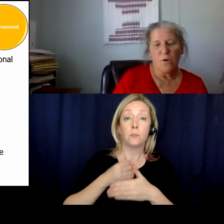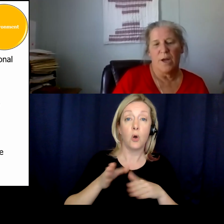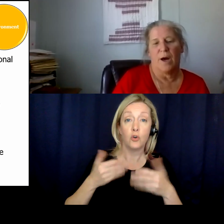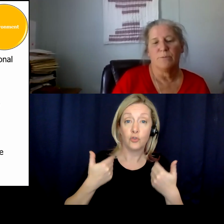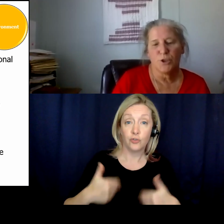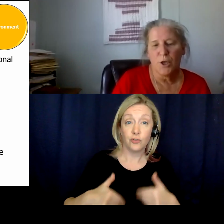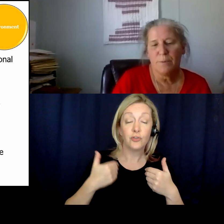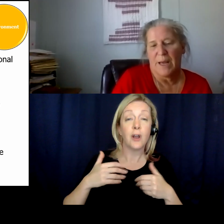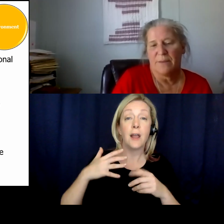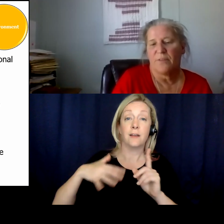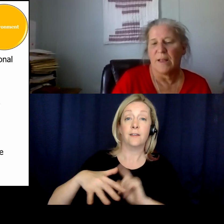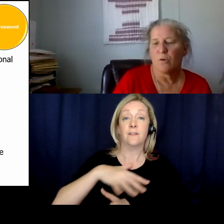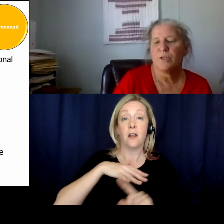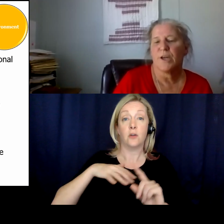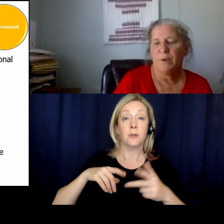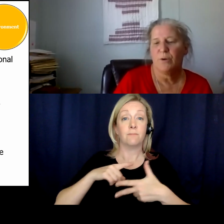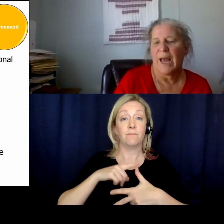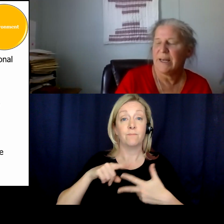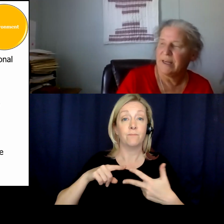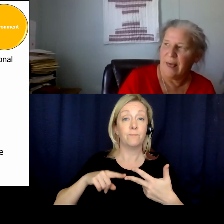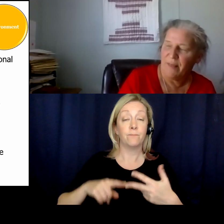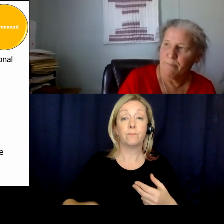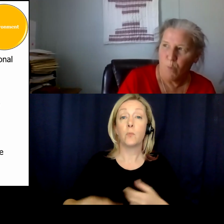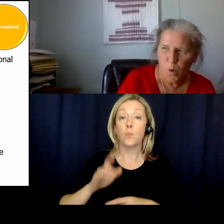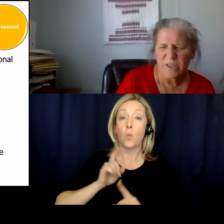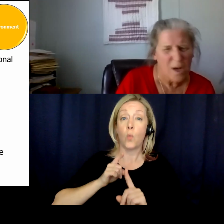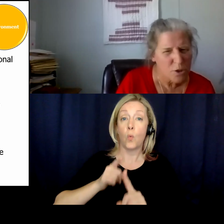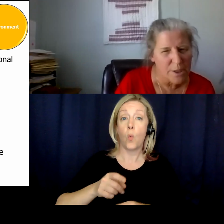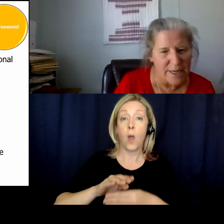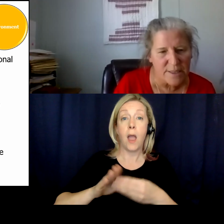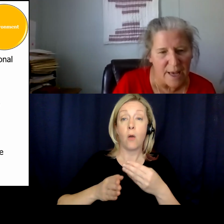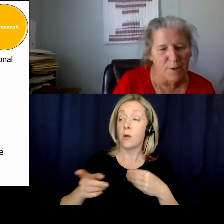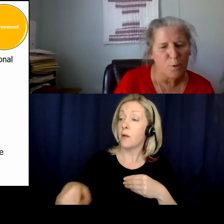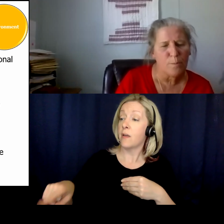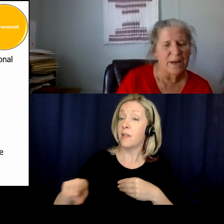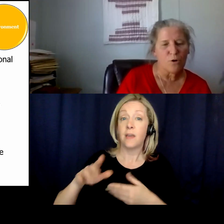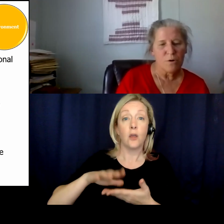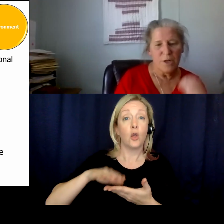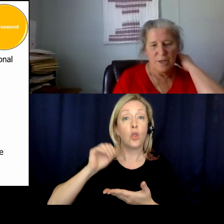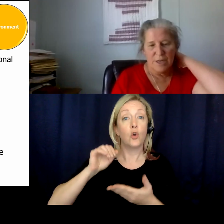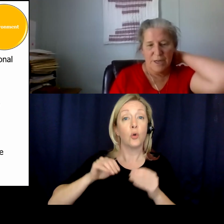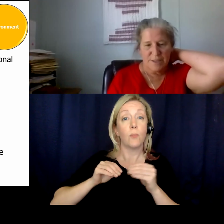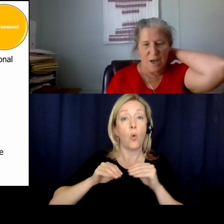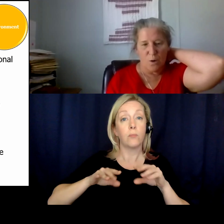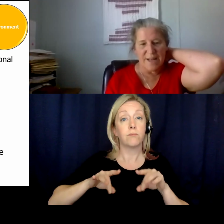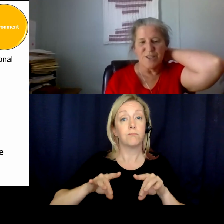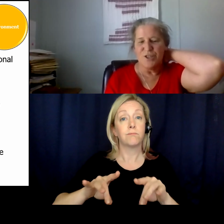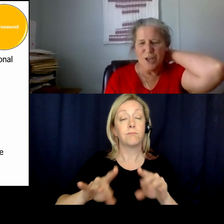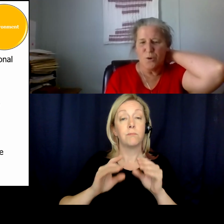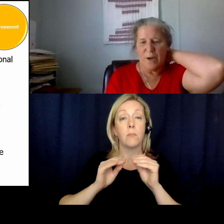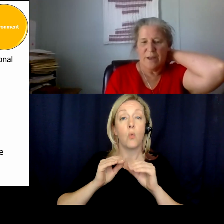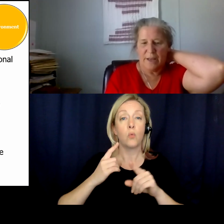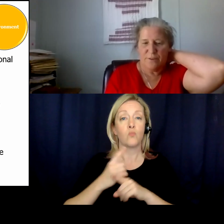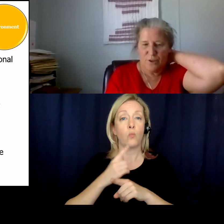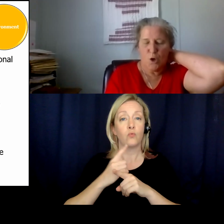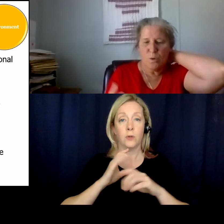our outcome should be that they learn to communicate in that more socially acceptable manner. So that's